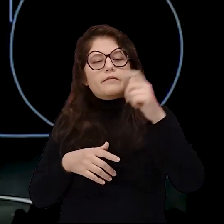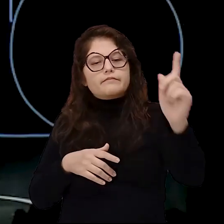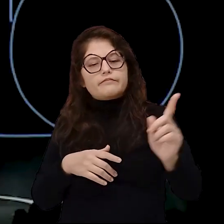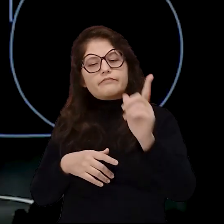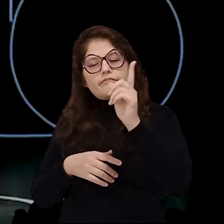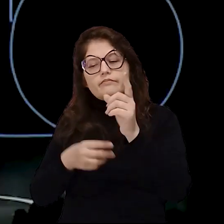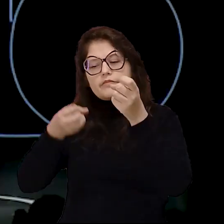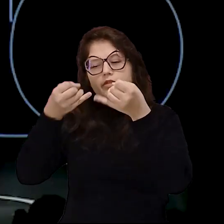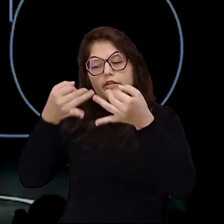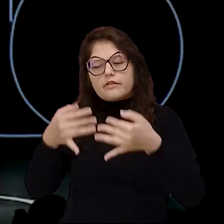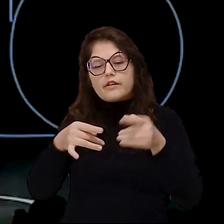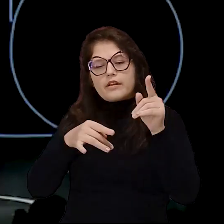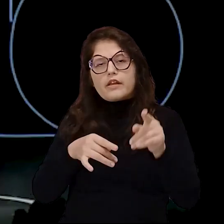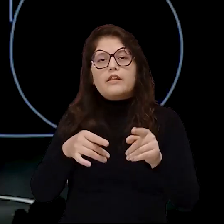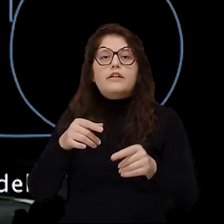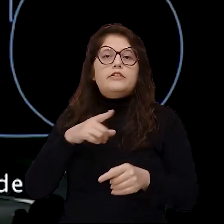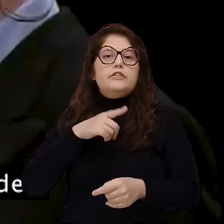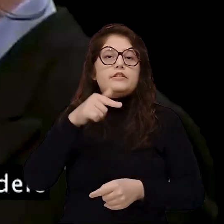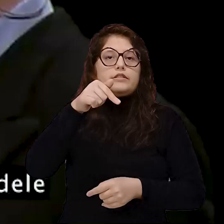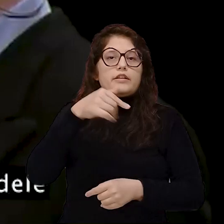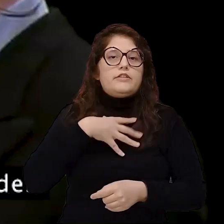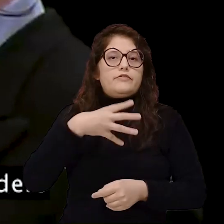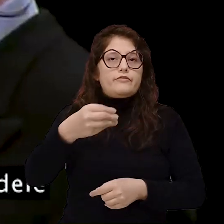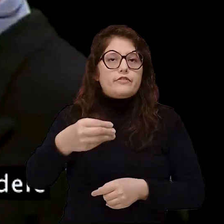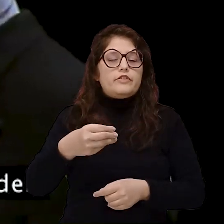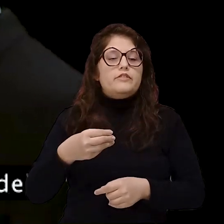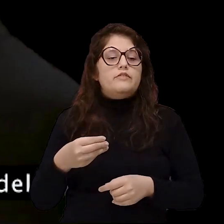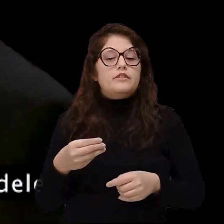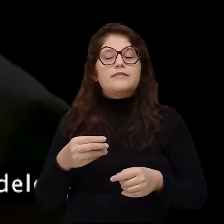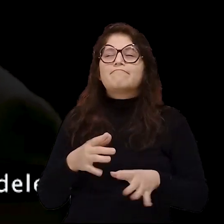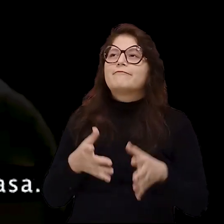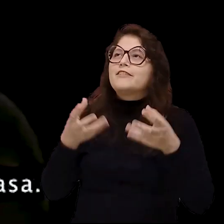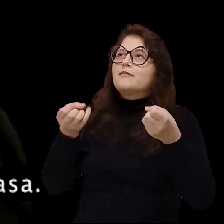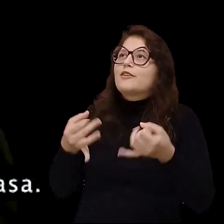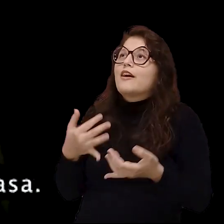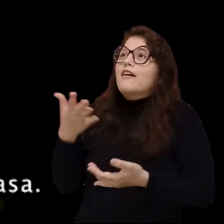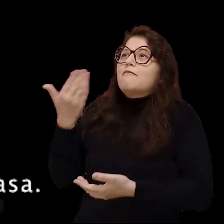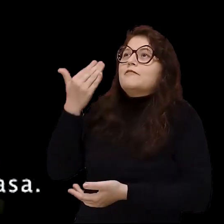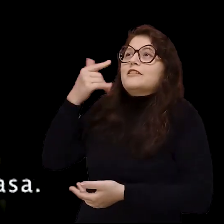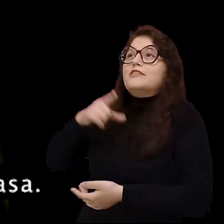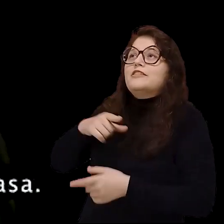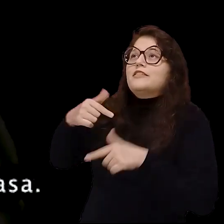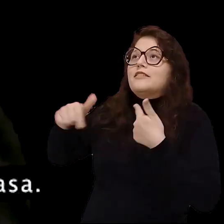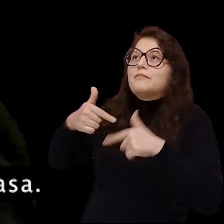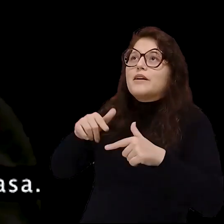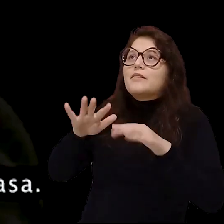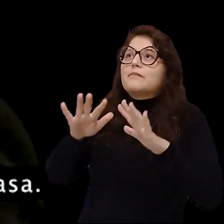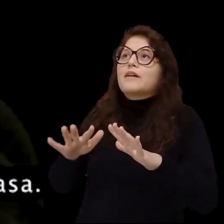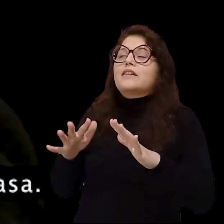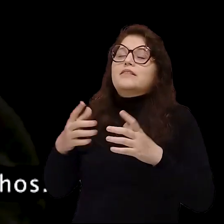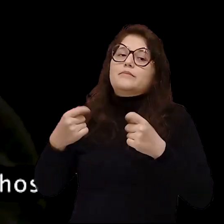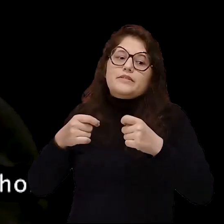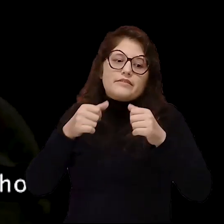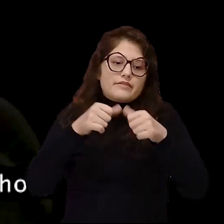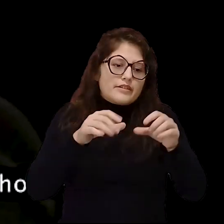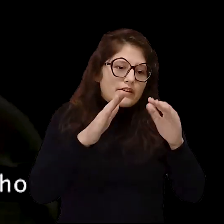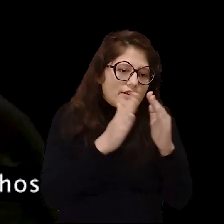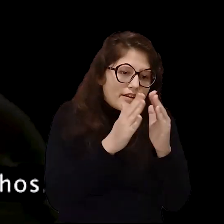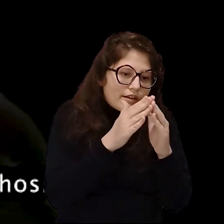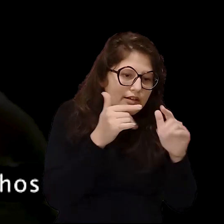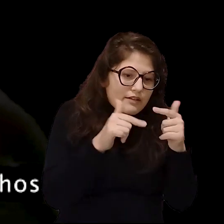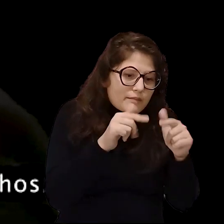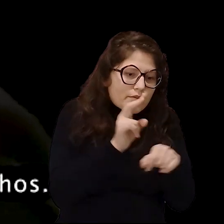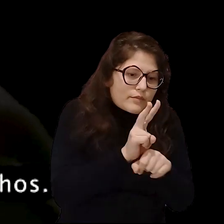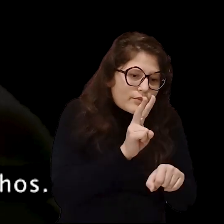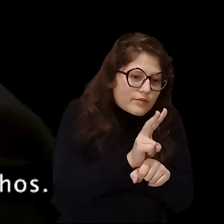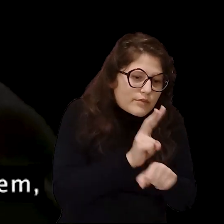who had 7 children. She said, I used to have a job, but I had to give it up because I couldn't go out of the house. I have nothing to